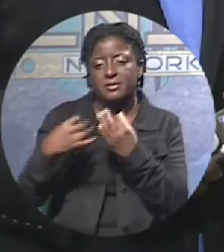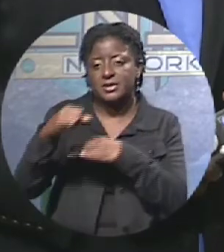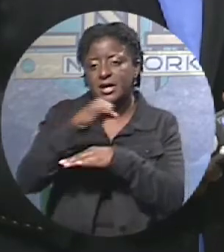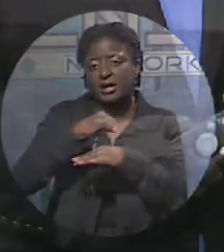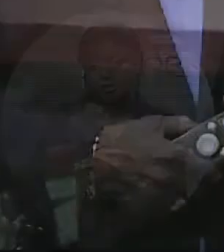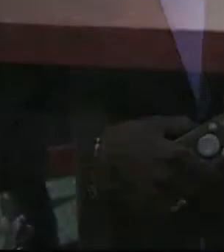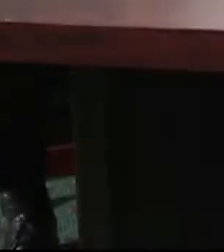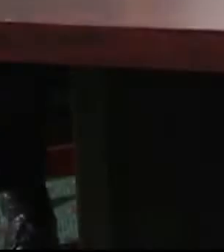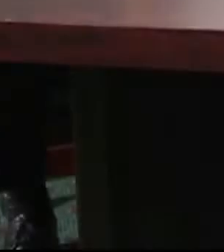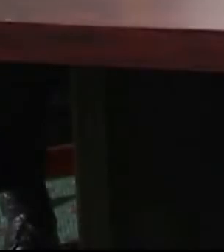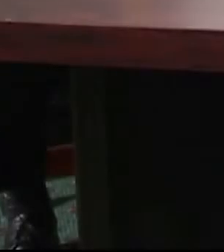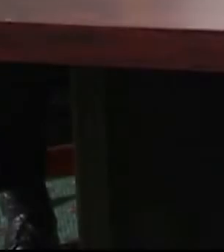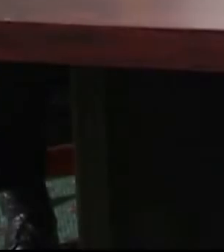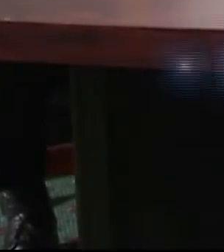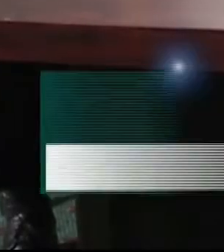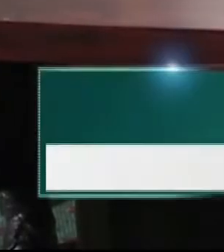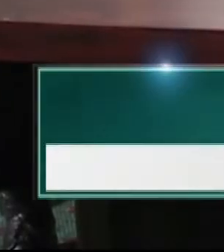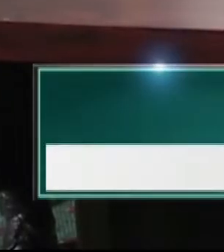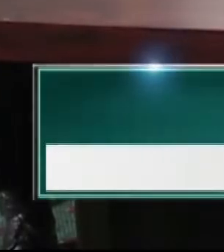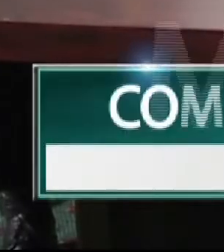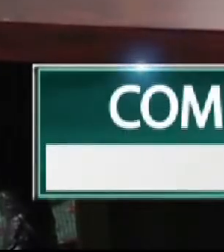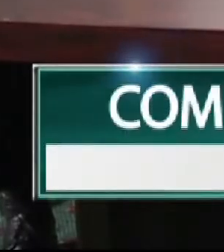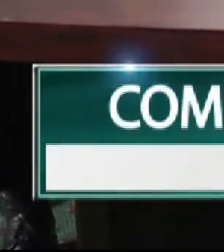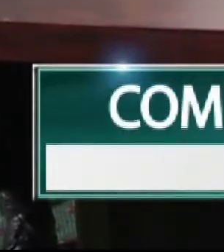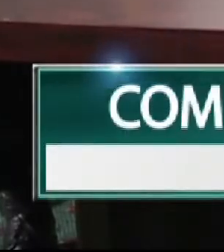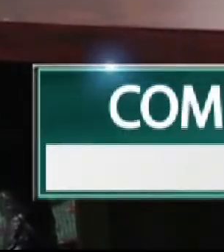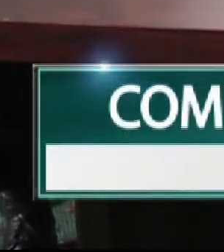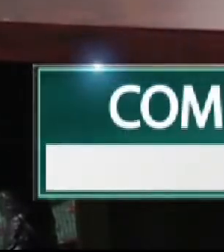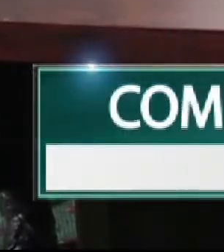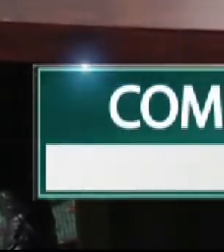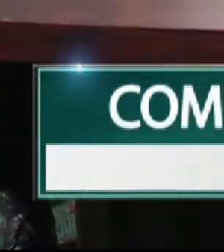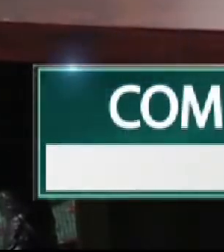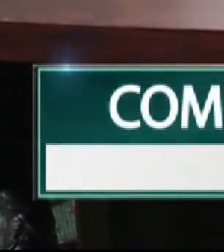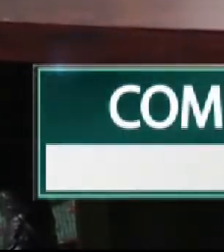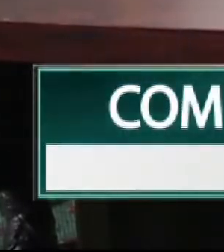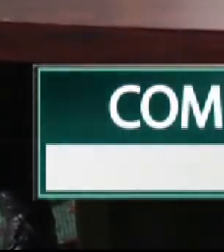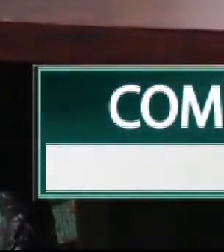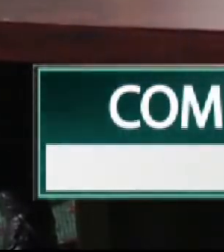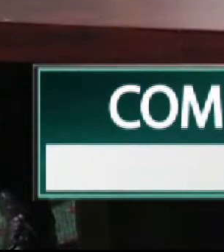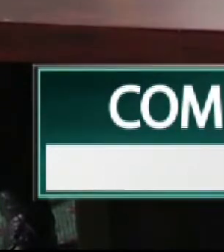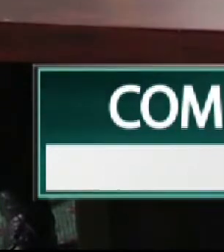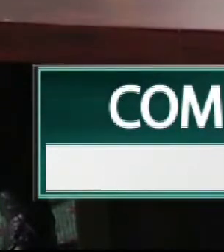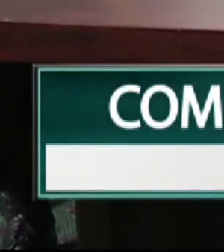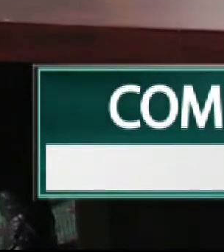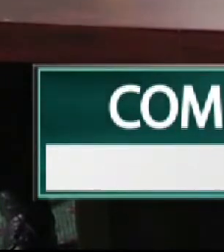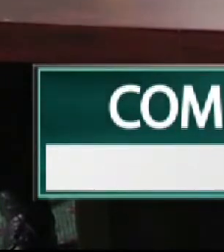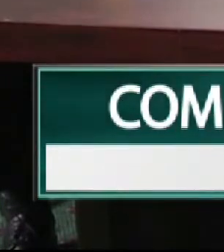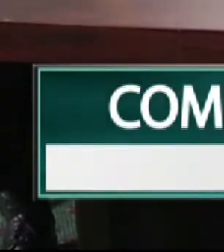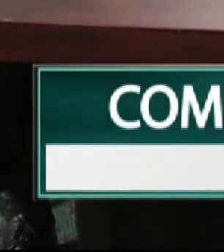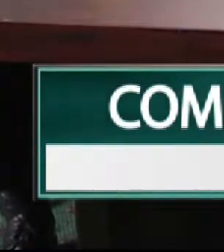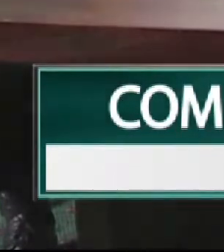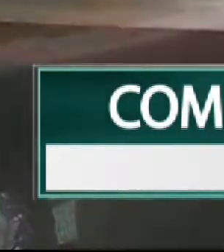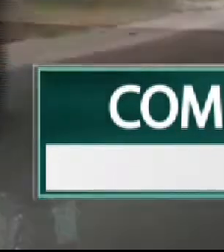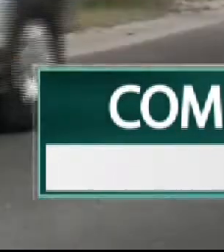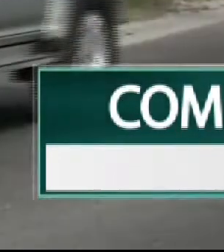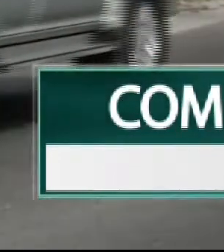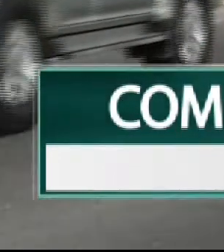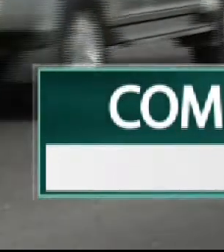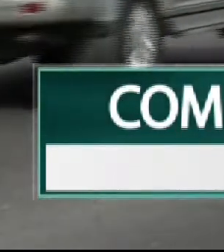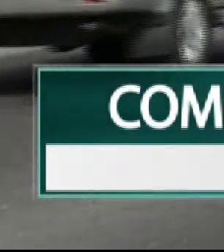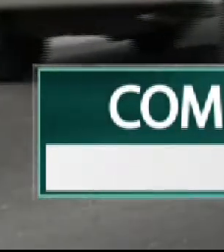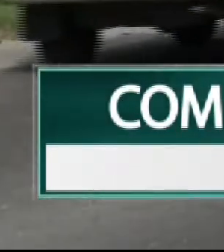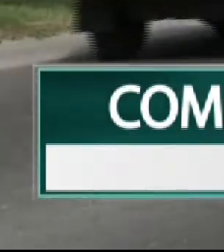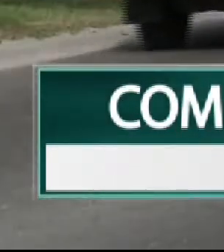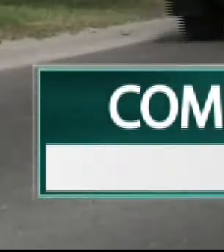come. Well, still ahead tonight, how to chart a course for 2014. A